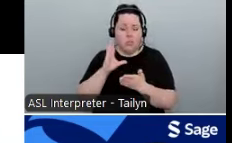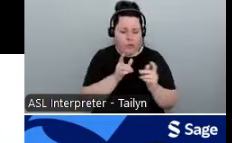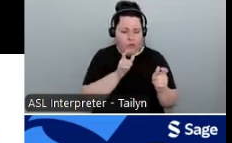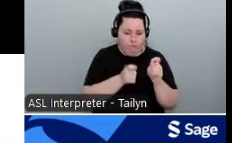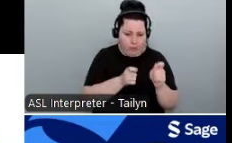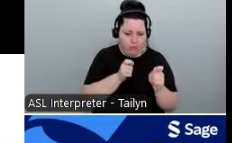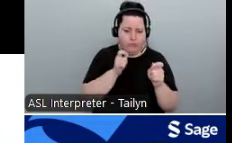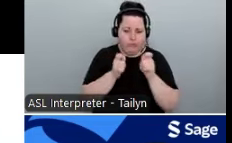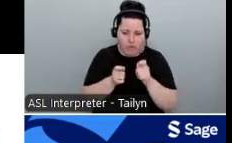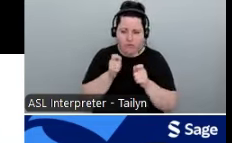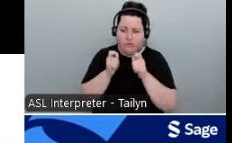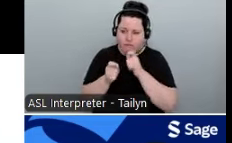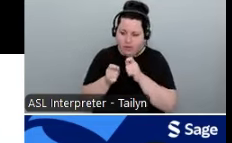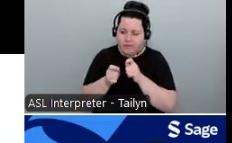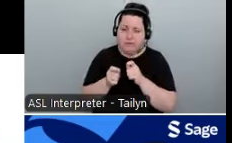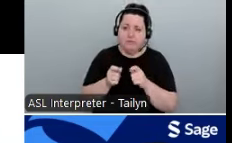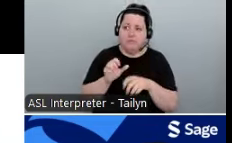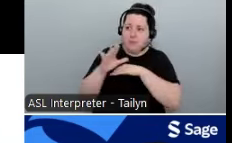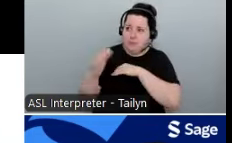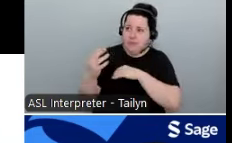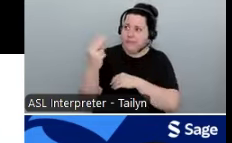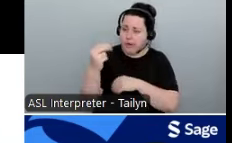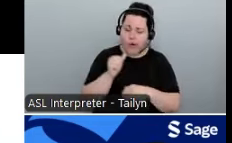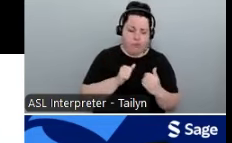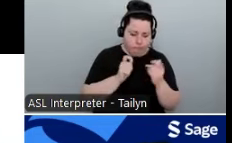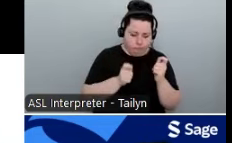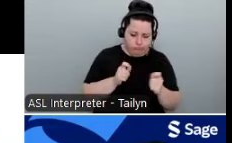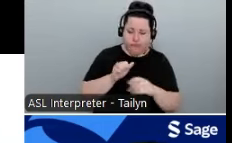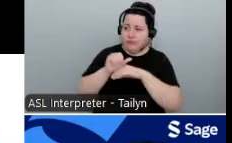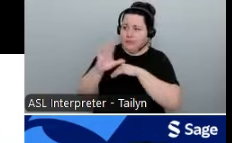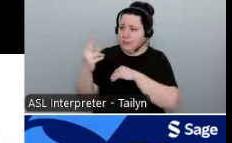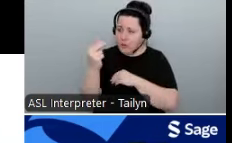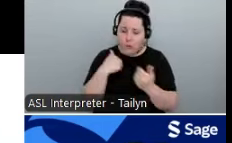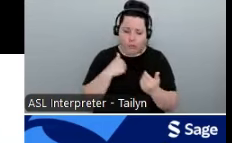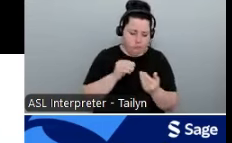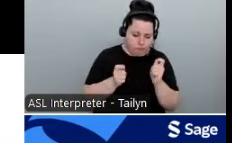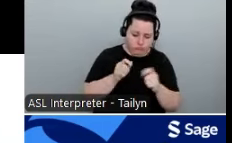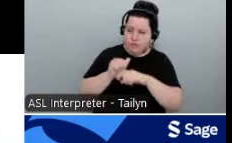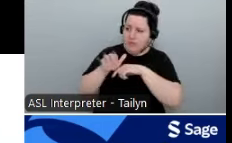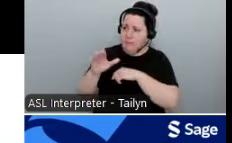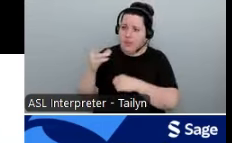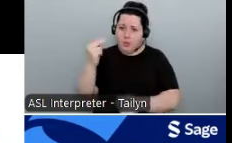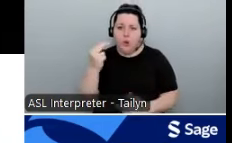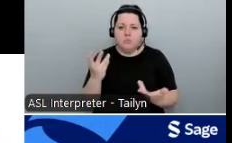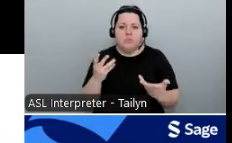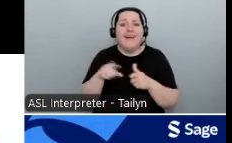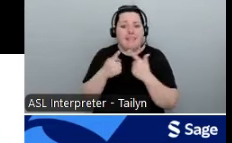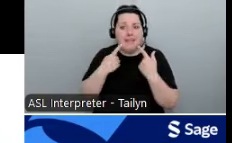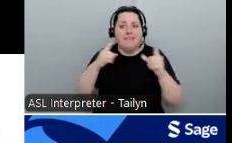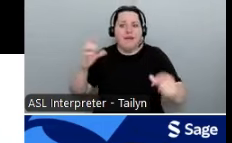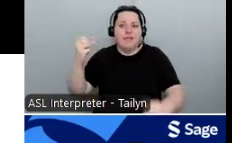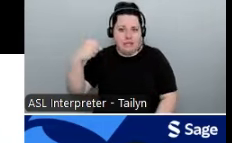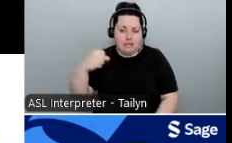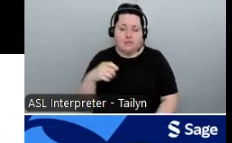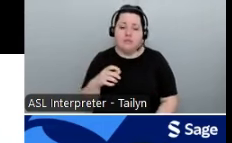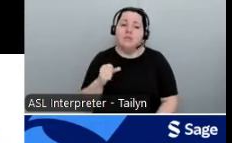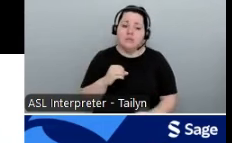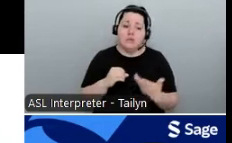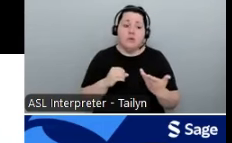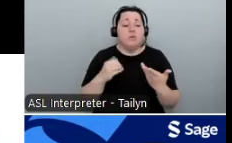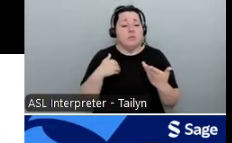acceptance. And lastly, stay engaged with your academic community. Attending conferences